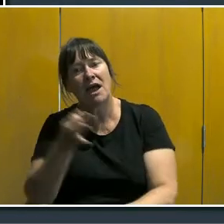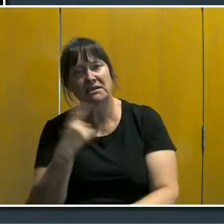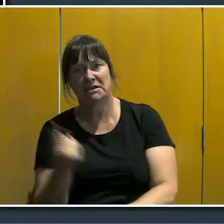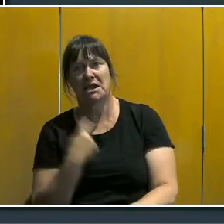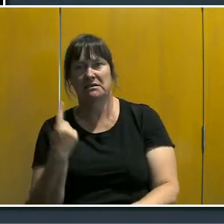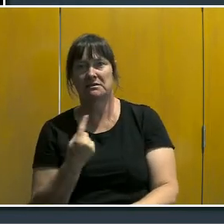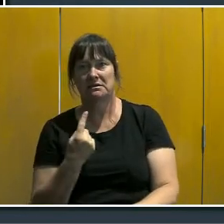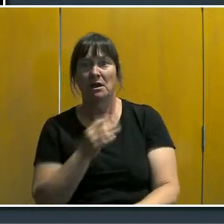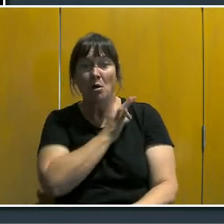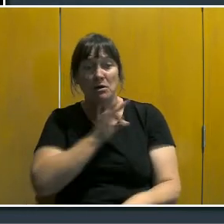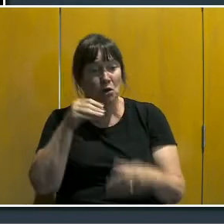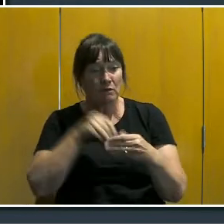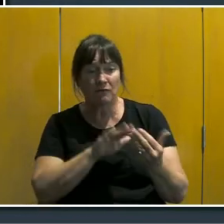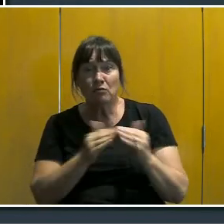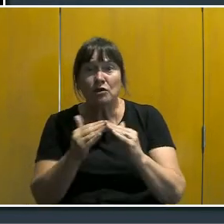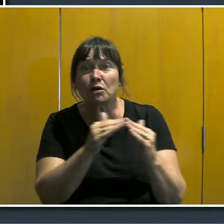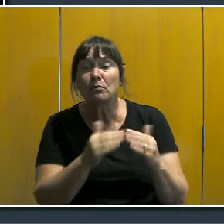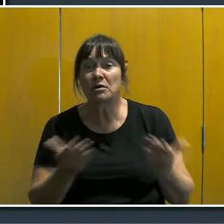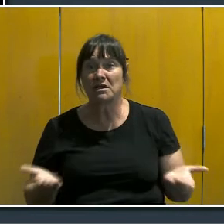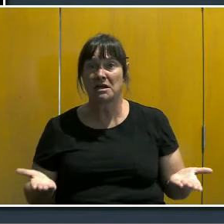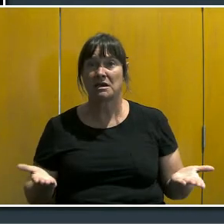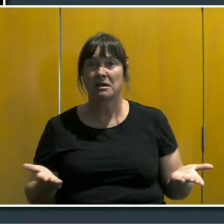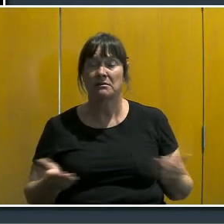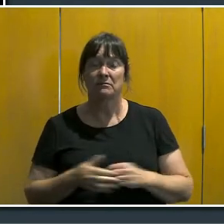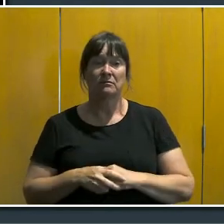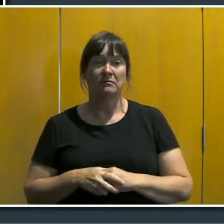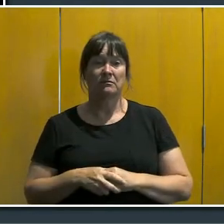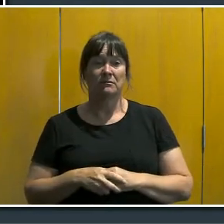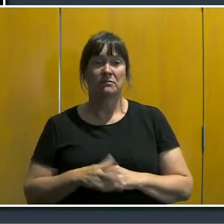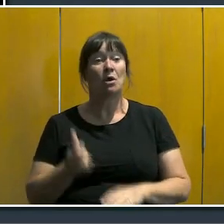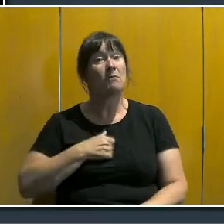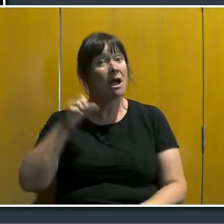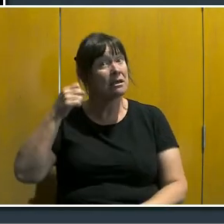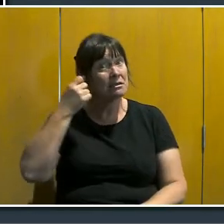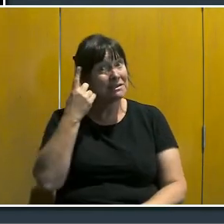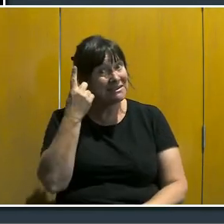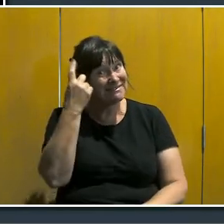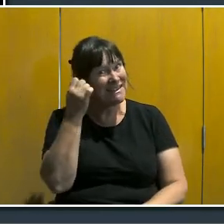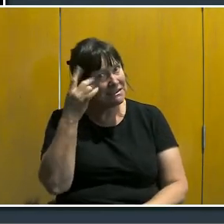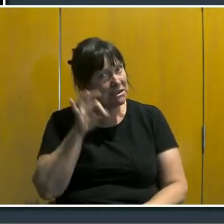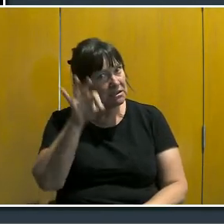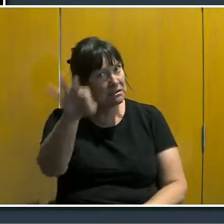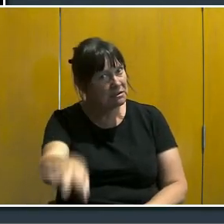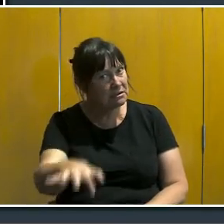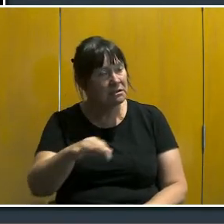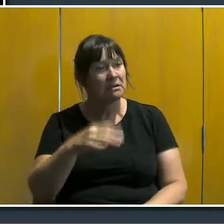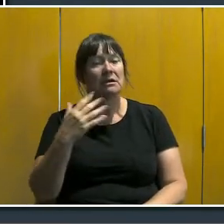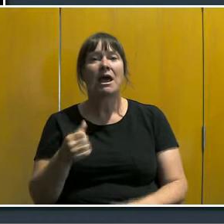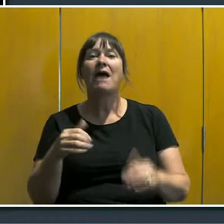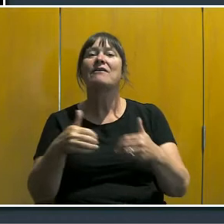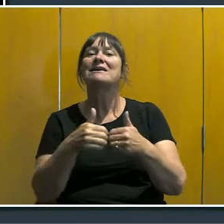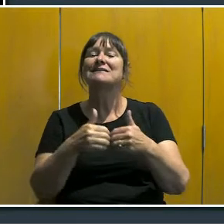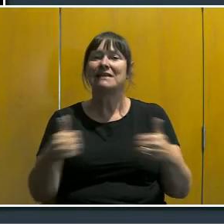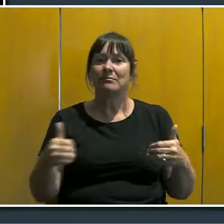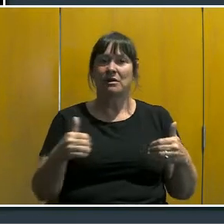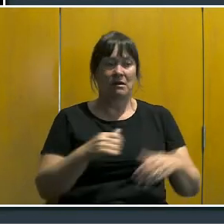now we are lumped in with Parkland. So my suggestion is, why not have a separate rating differential